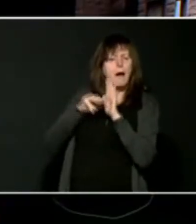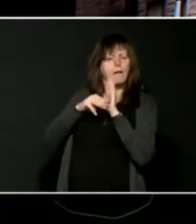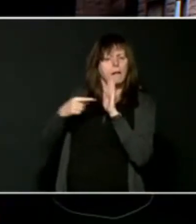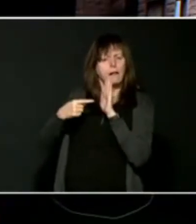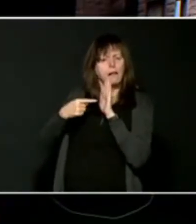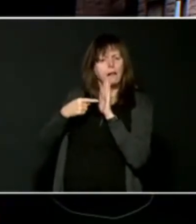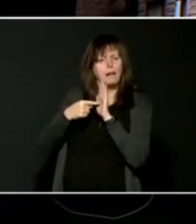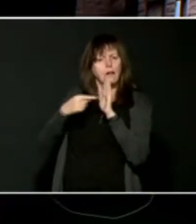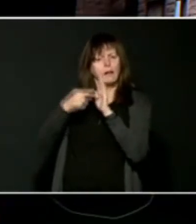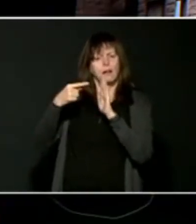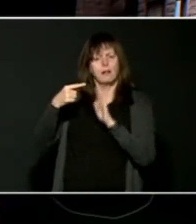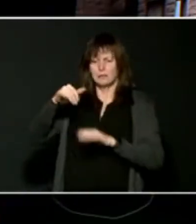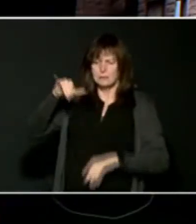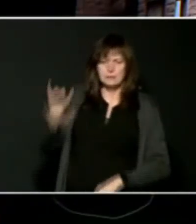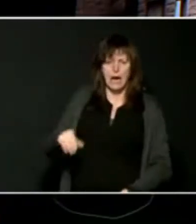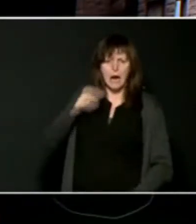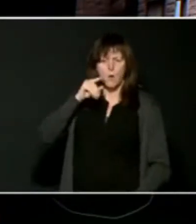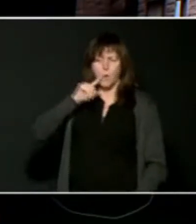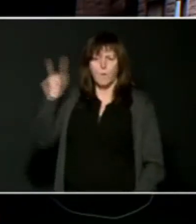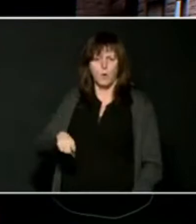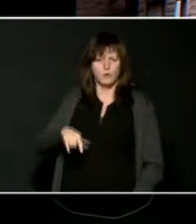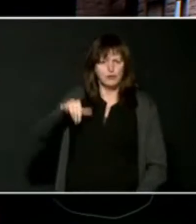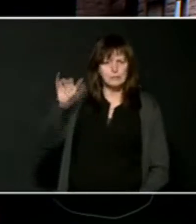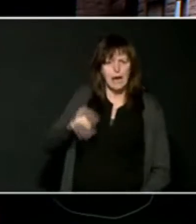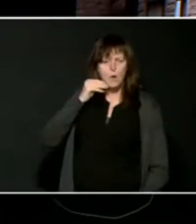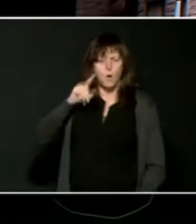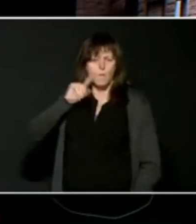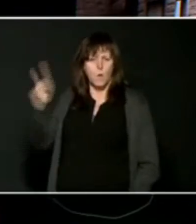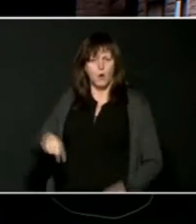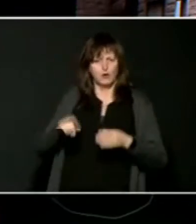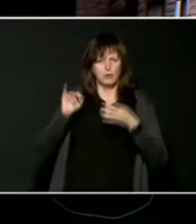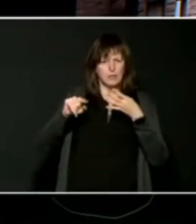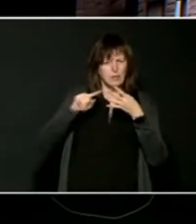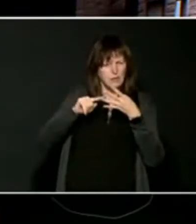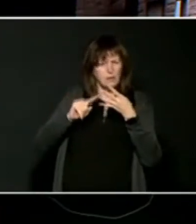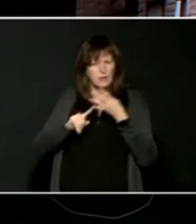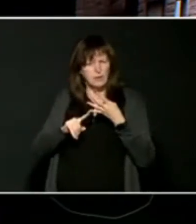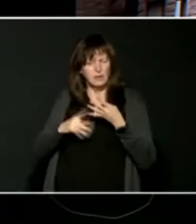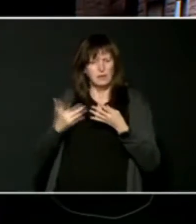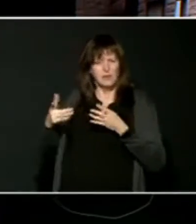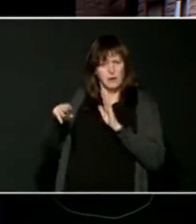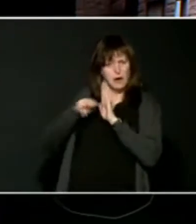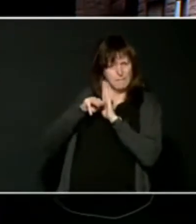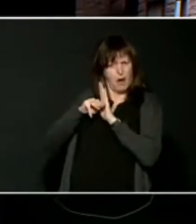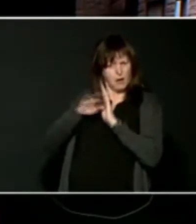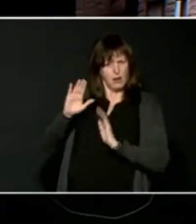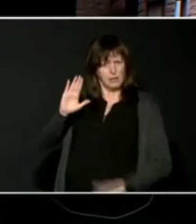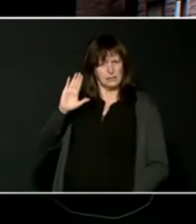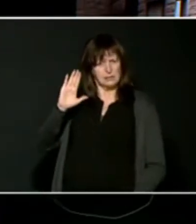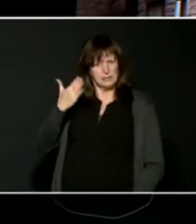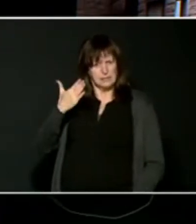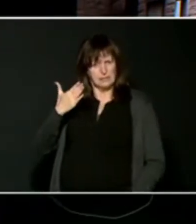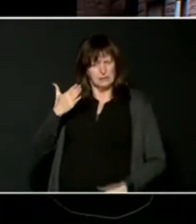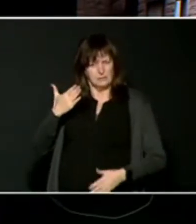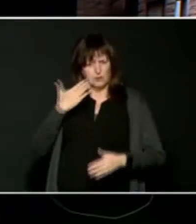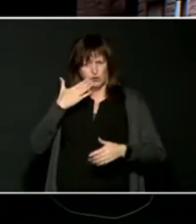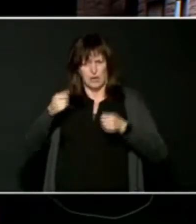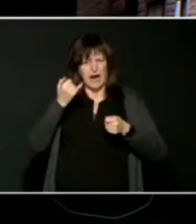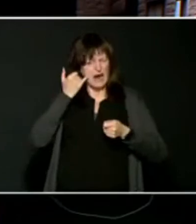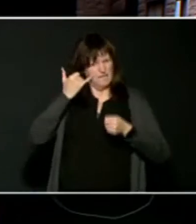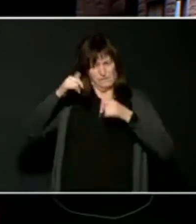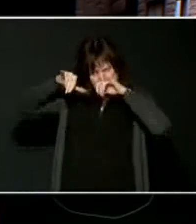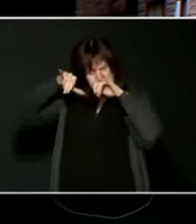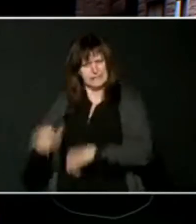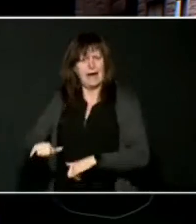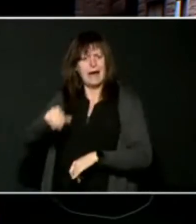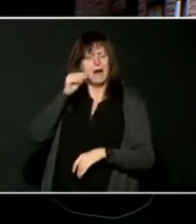orders. Stay-at-home orders will control the surge, and it looks like that's what the modeling takes into account. From what we understand of what the government is doing,